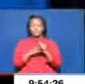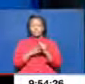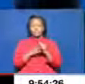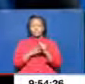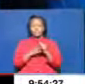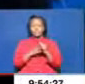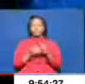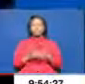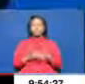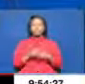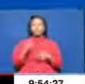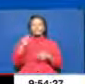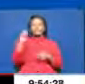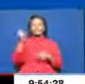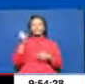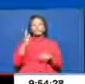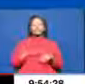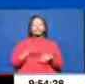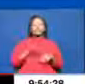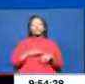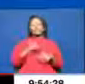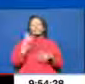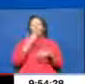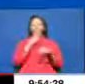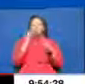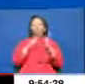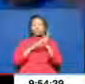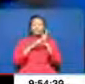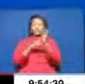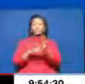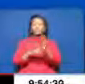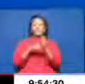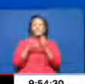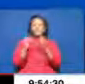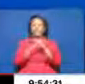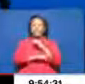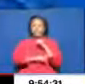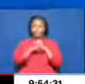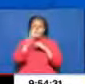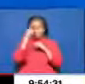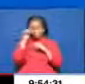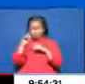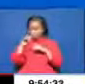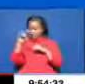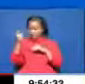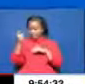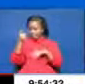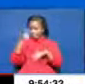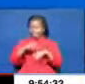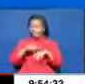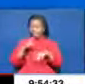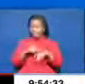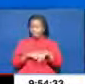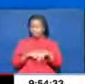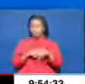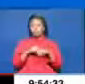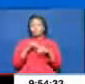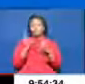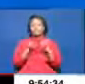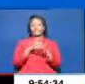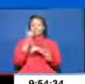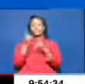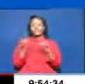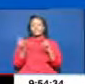The Kenyan ladies will be representing the country at the games for the first time when the women's hockey kicks off from